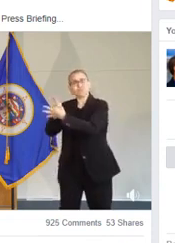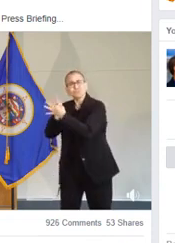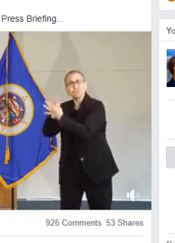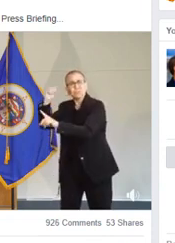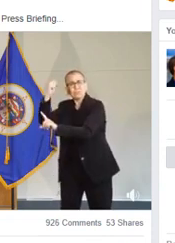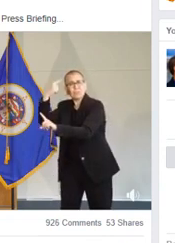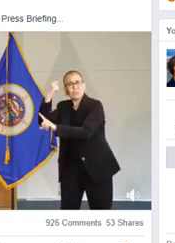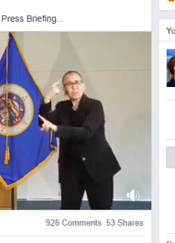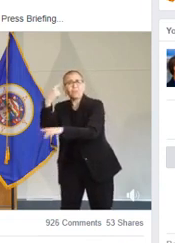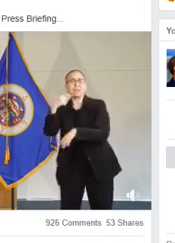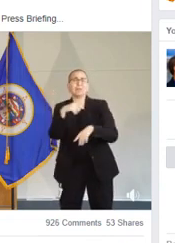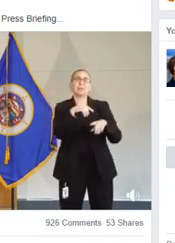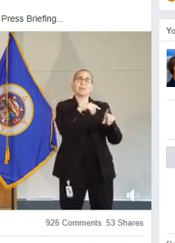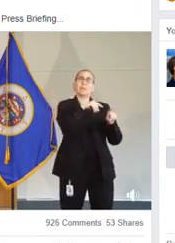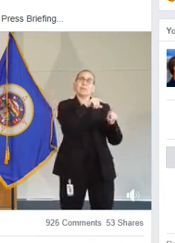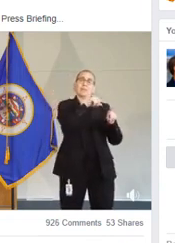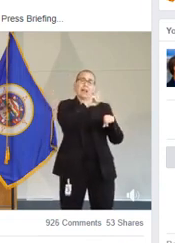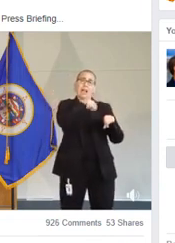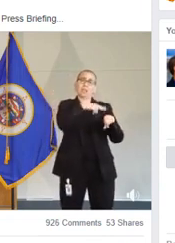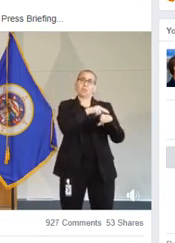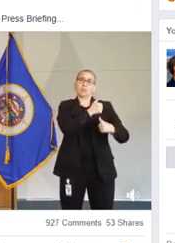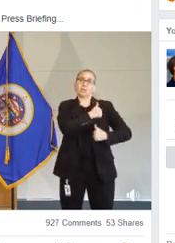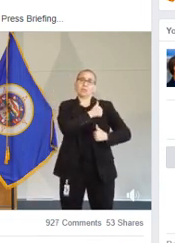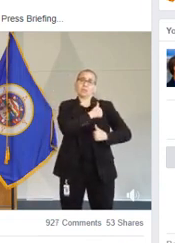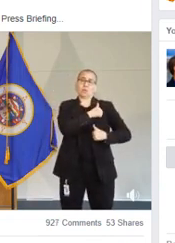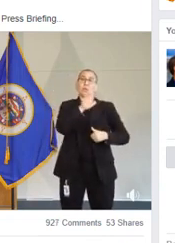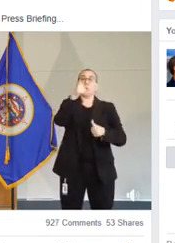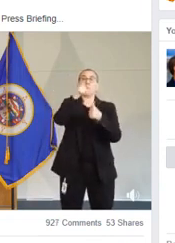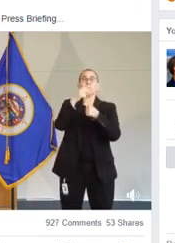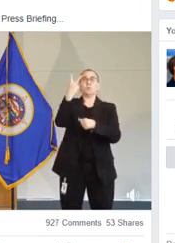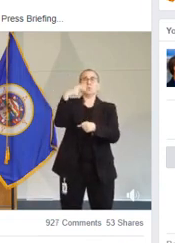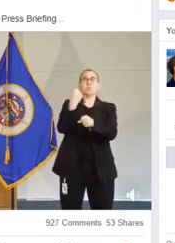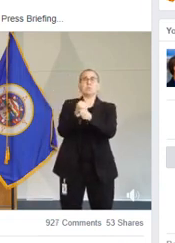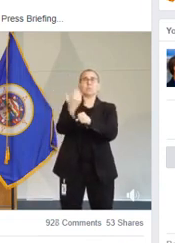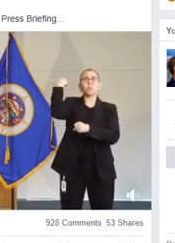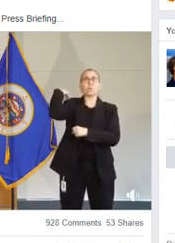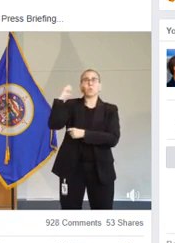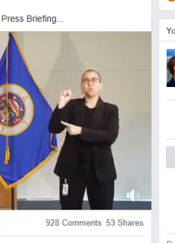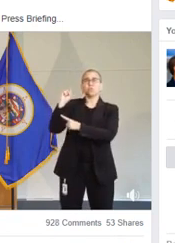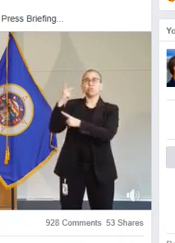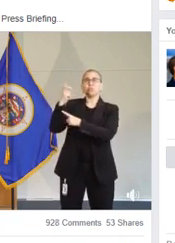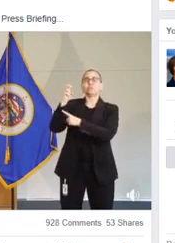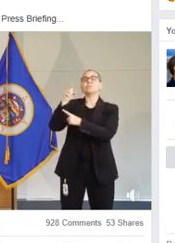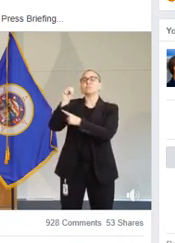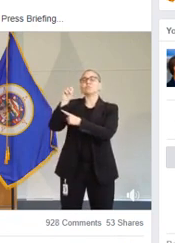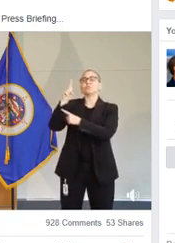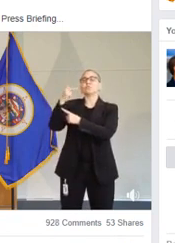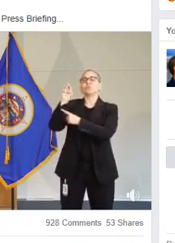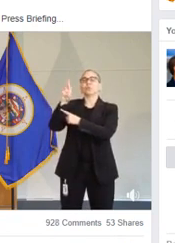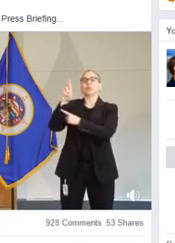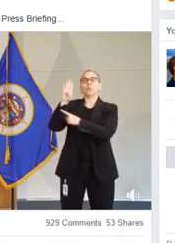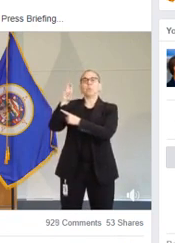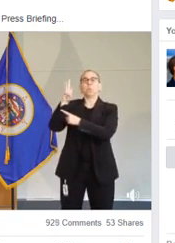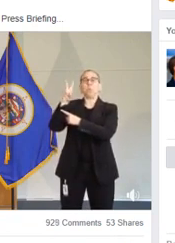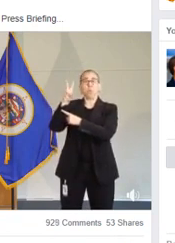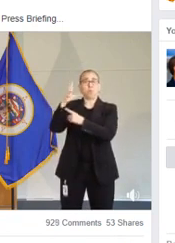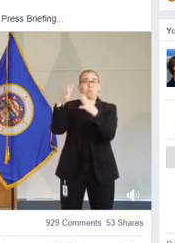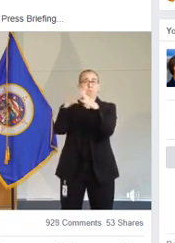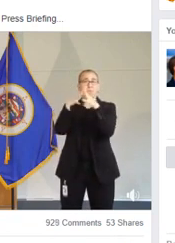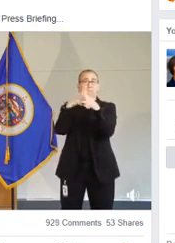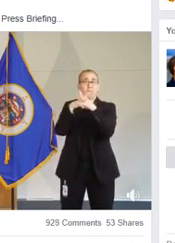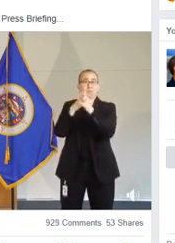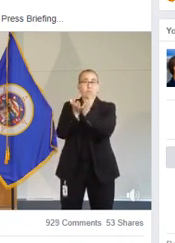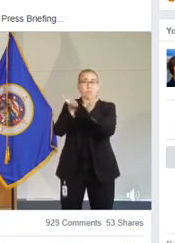ago. Chief Rondo and I worked together during that Super Bowl. So we have had opportunities to serve